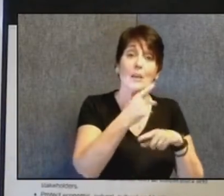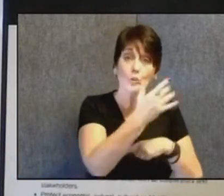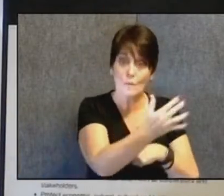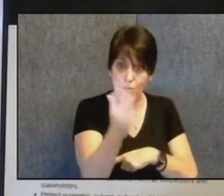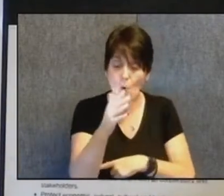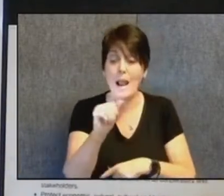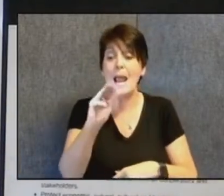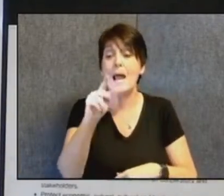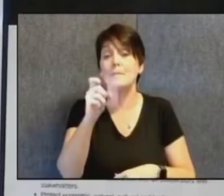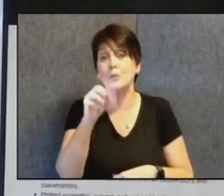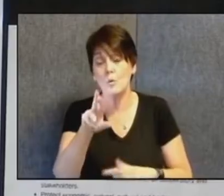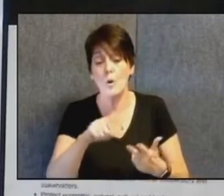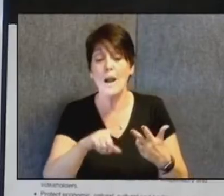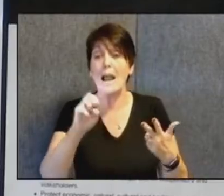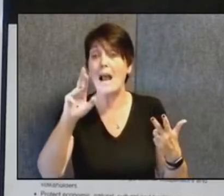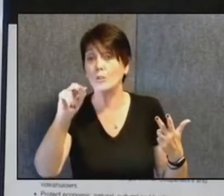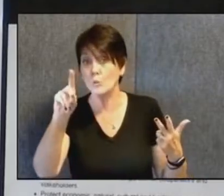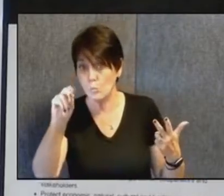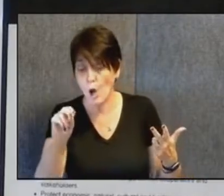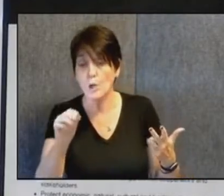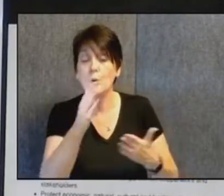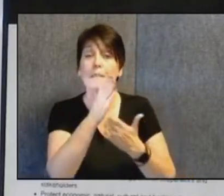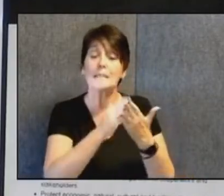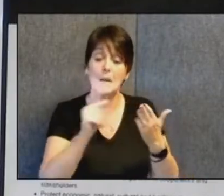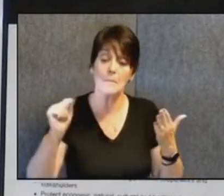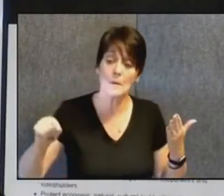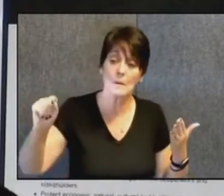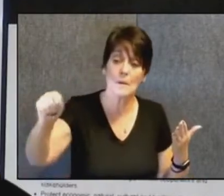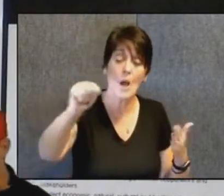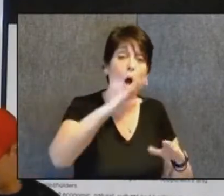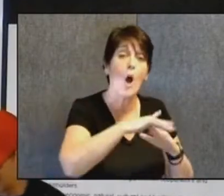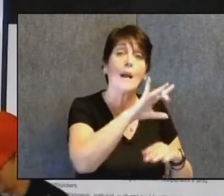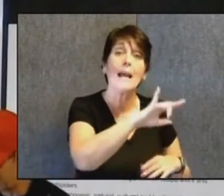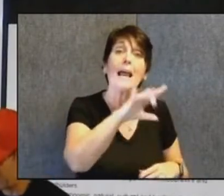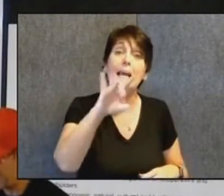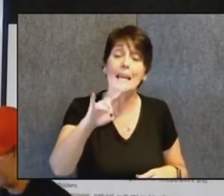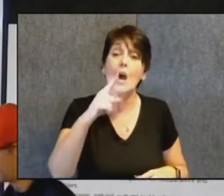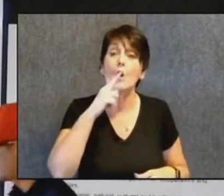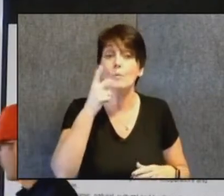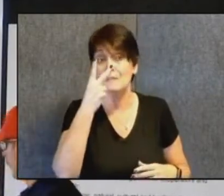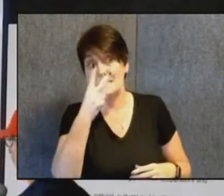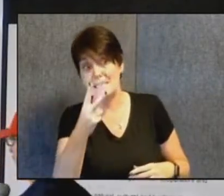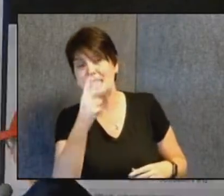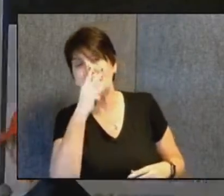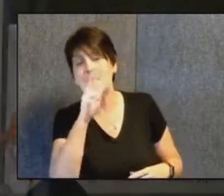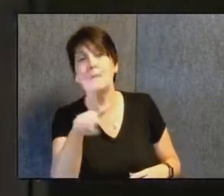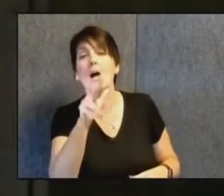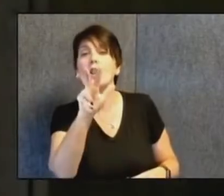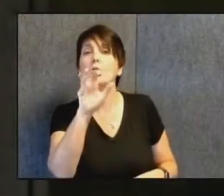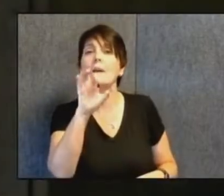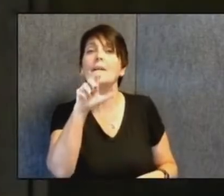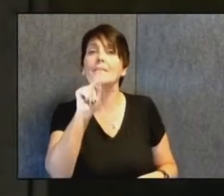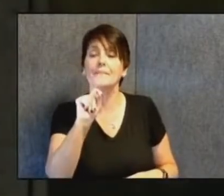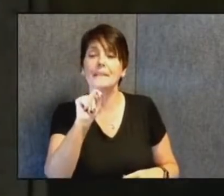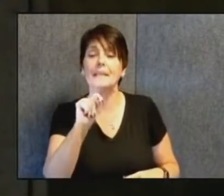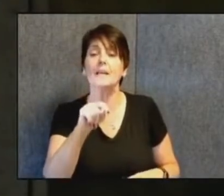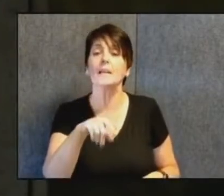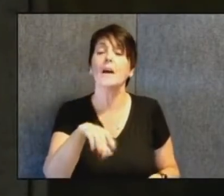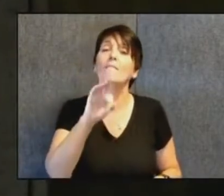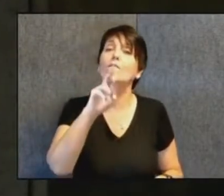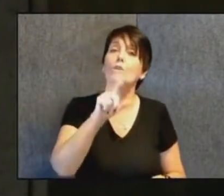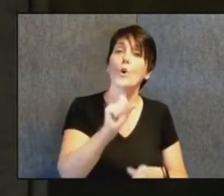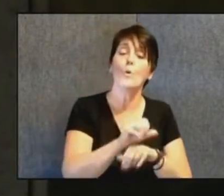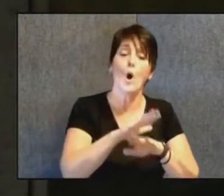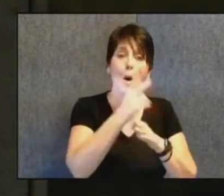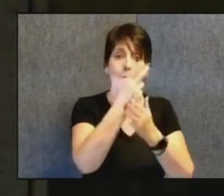Amador El Dorado unit has done fuels work along 88. For those of you that have driven it, there's about 300 feet of fuels work on